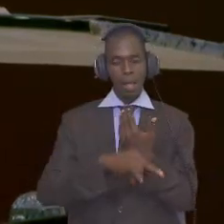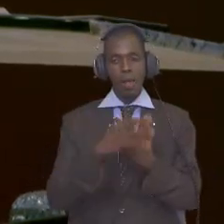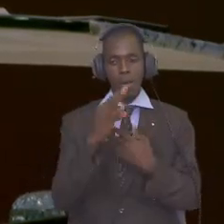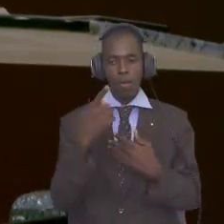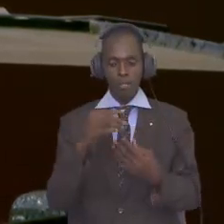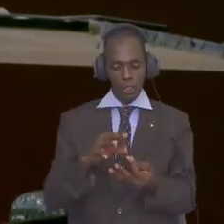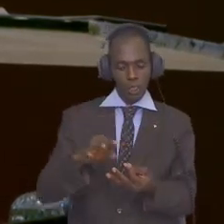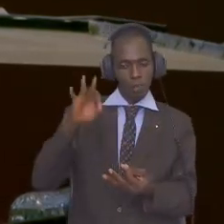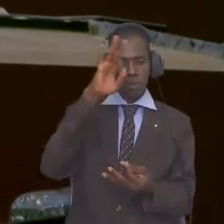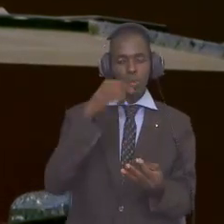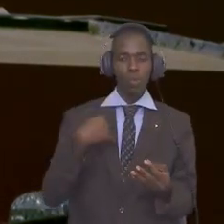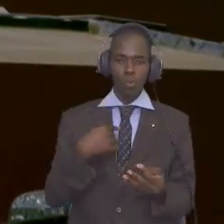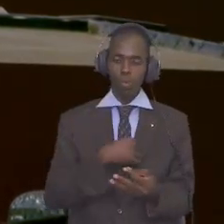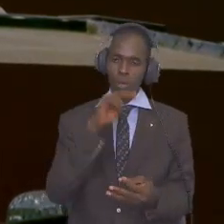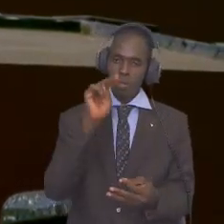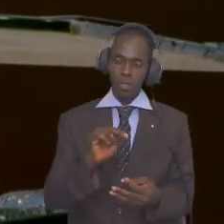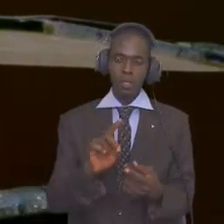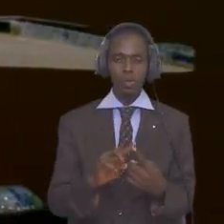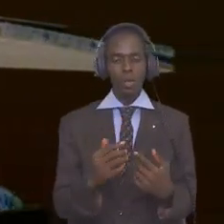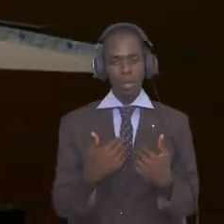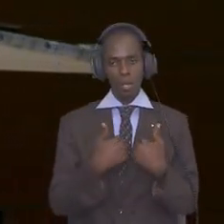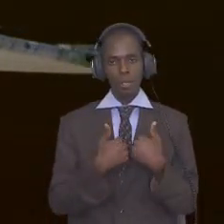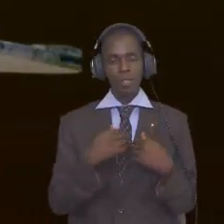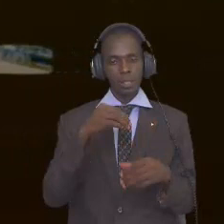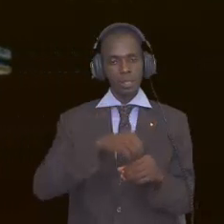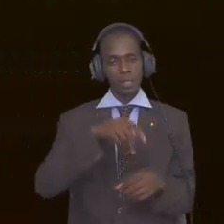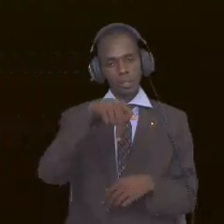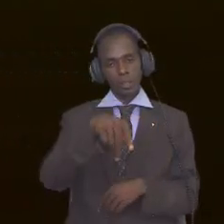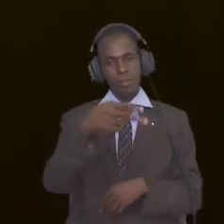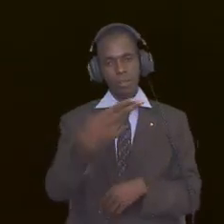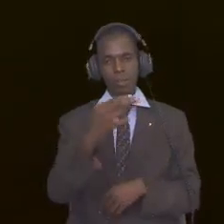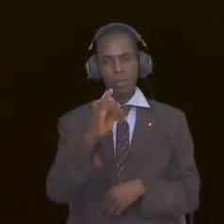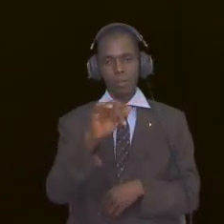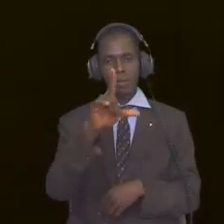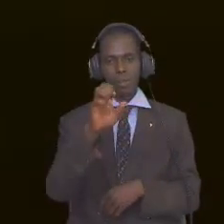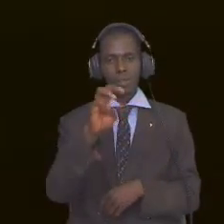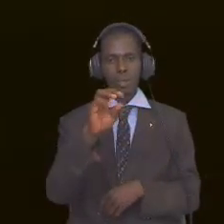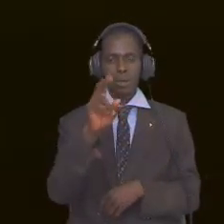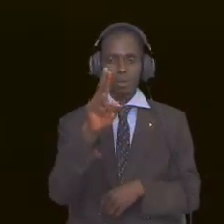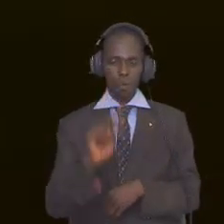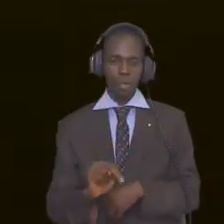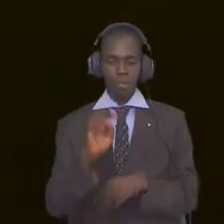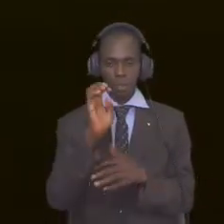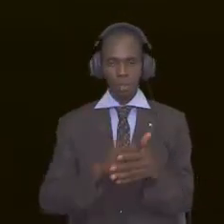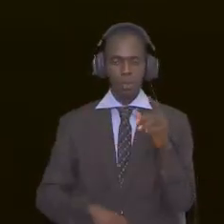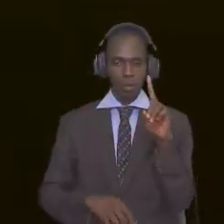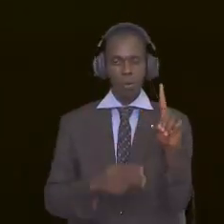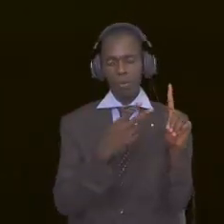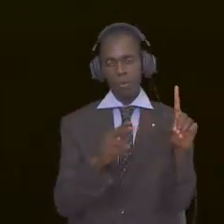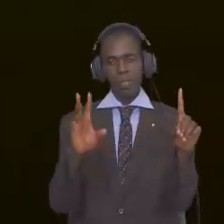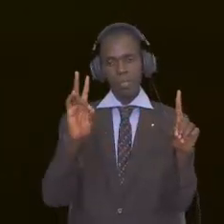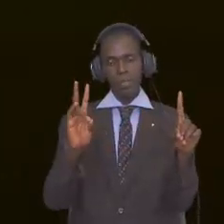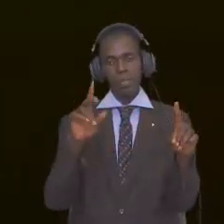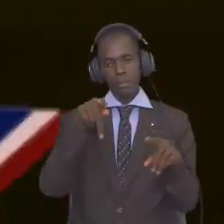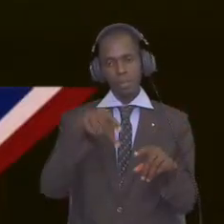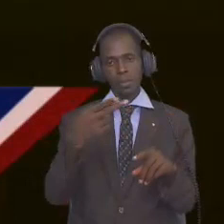spirit we ought to have. In Philemon chapter 1 verse 7, Philemon